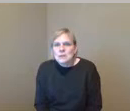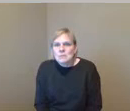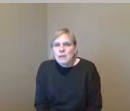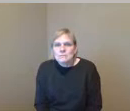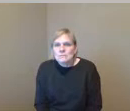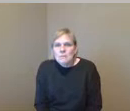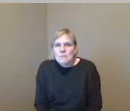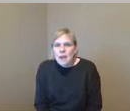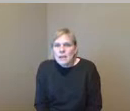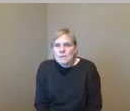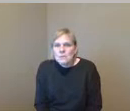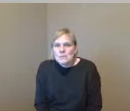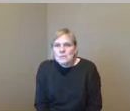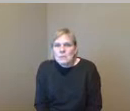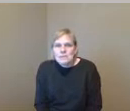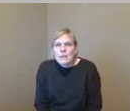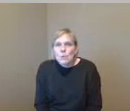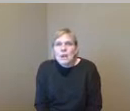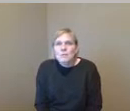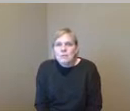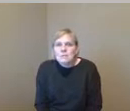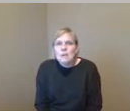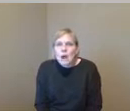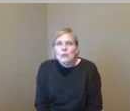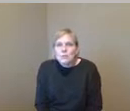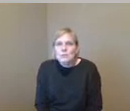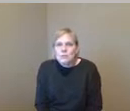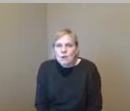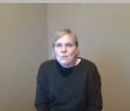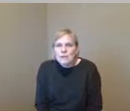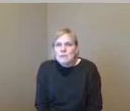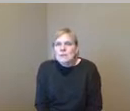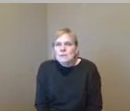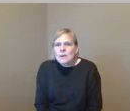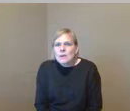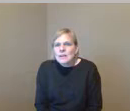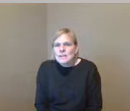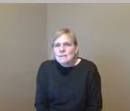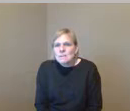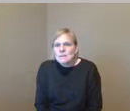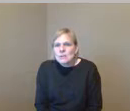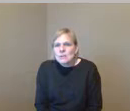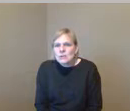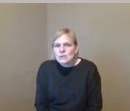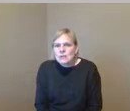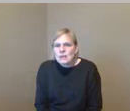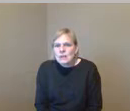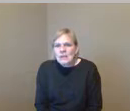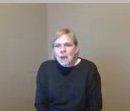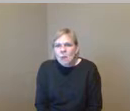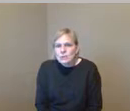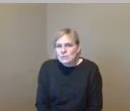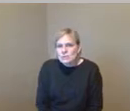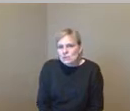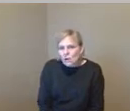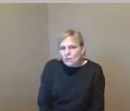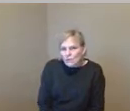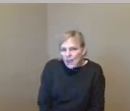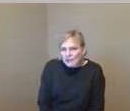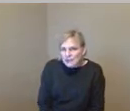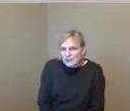there was some there was some mistake or whatever, somehow to resolve it. So I'd like to have some discussion like how